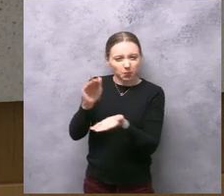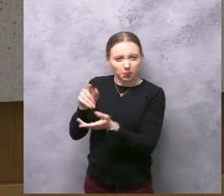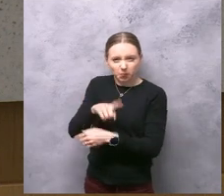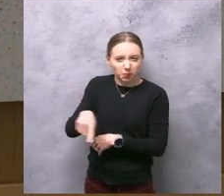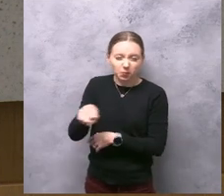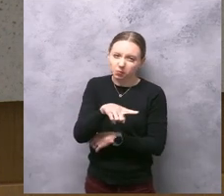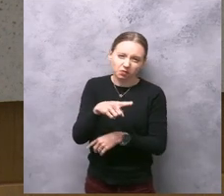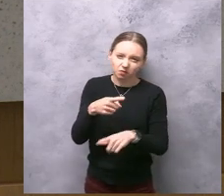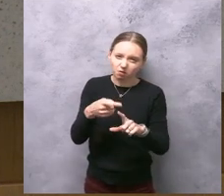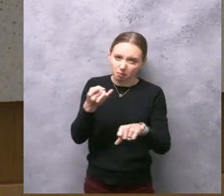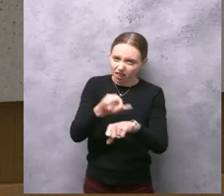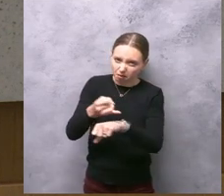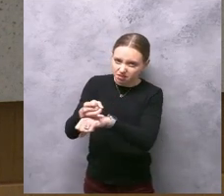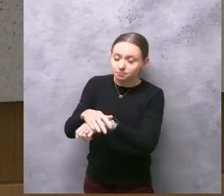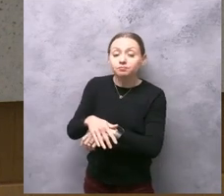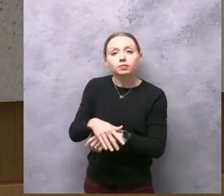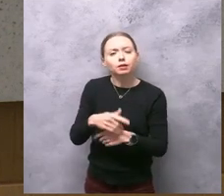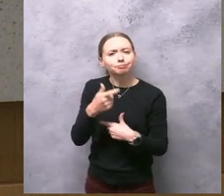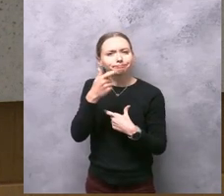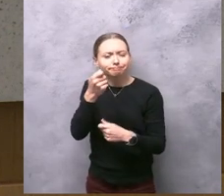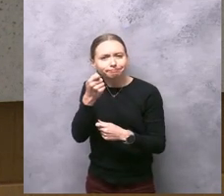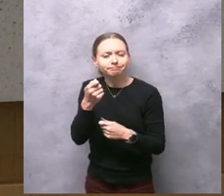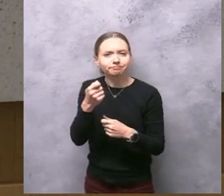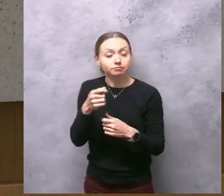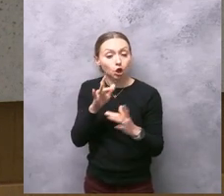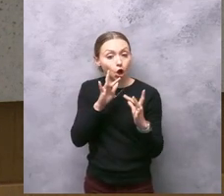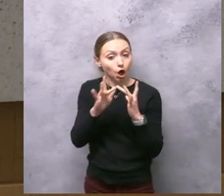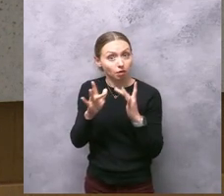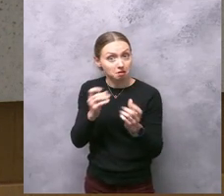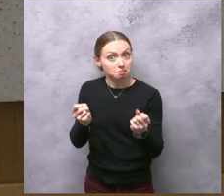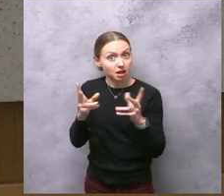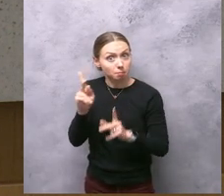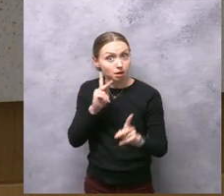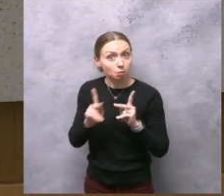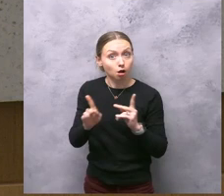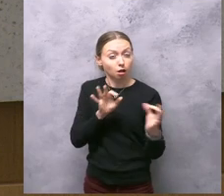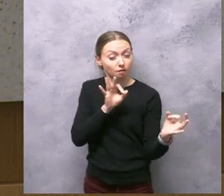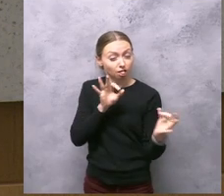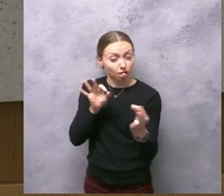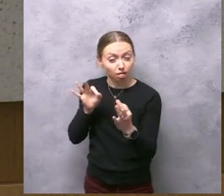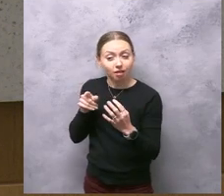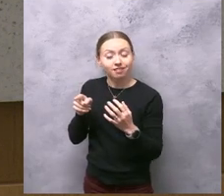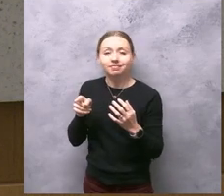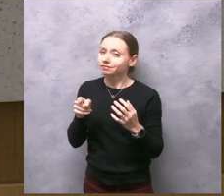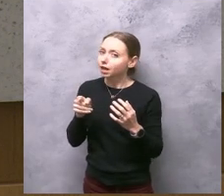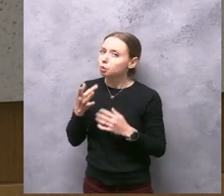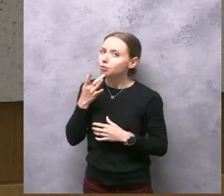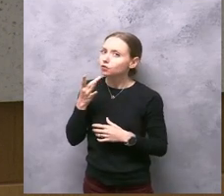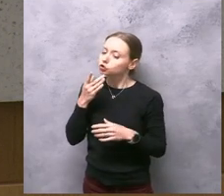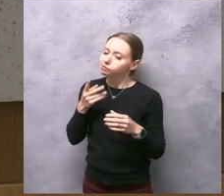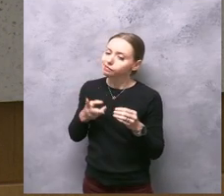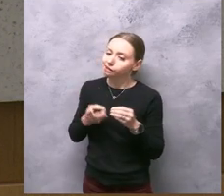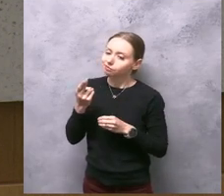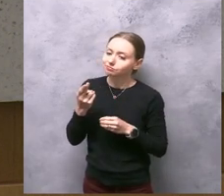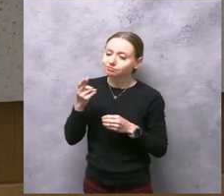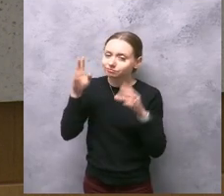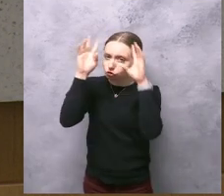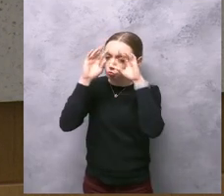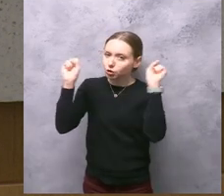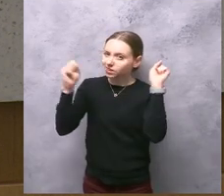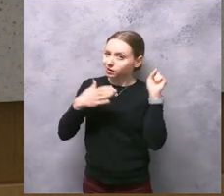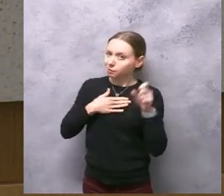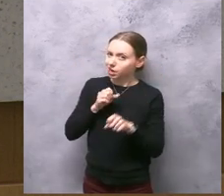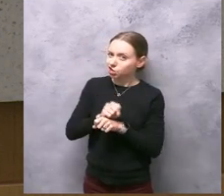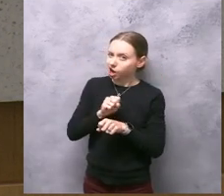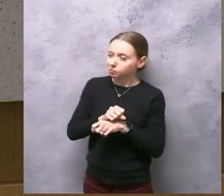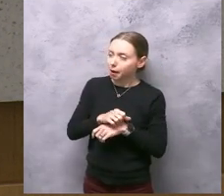this feedback online, and of course, they want to cut the superintendent, which, by the way, is not legal. So, also, my